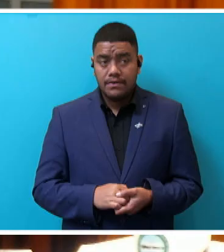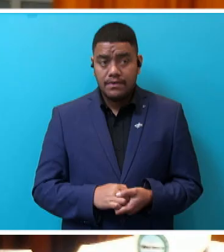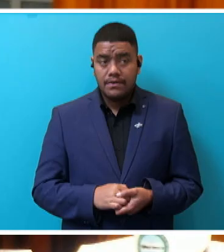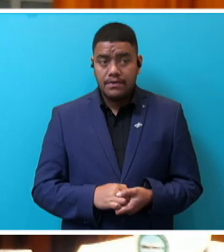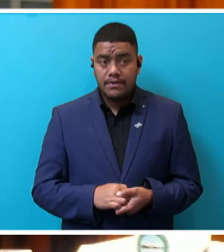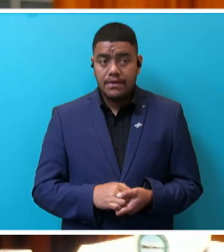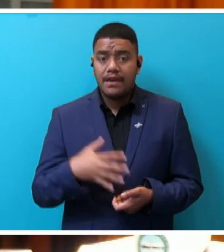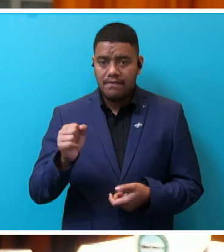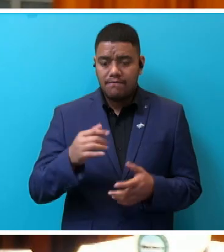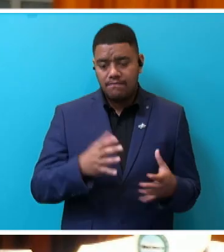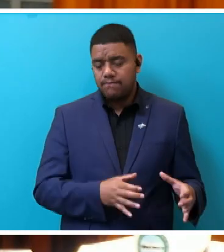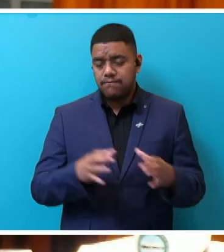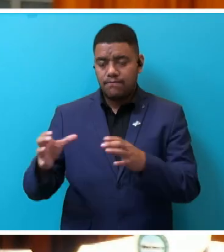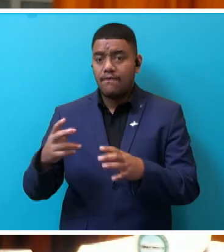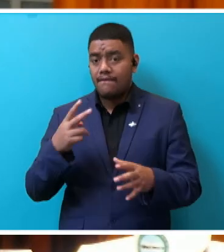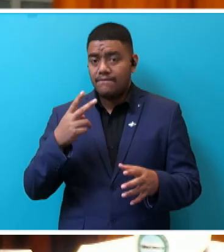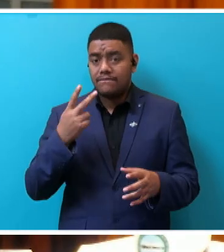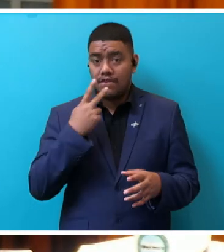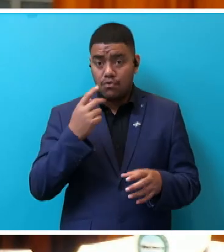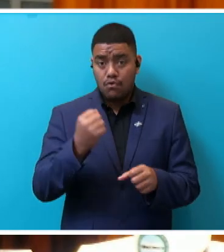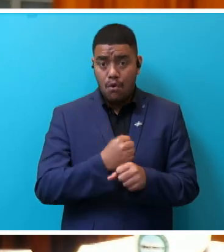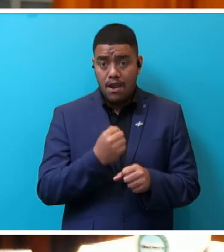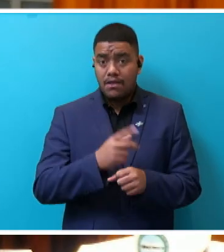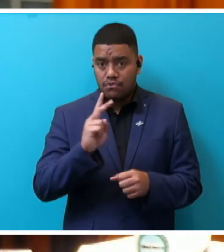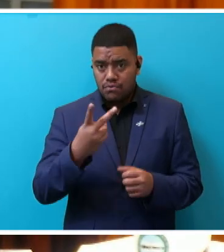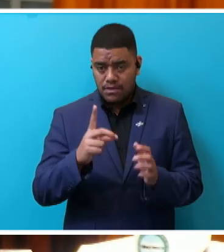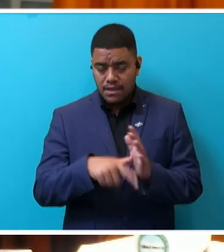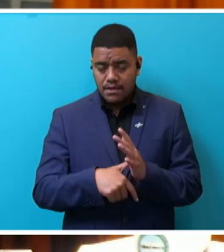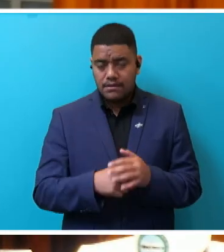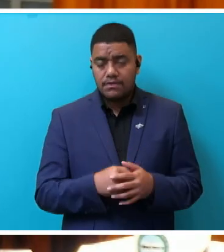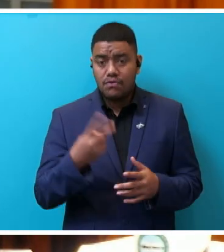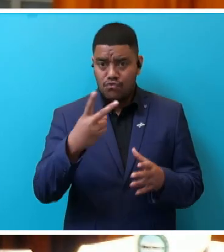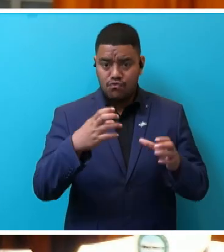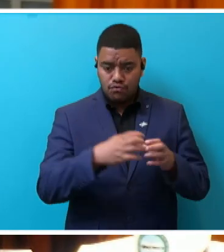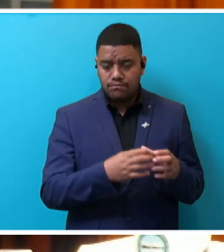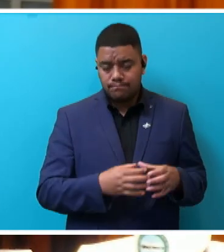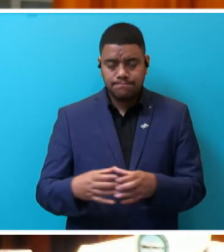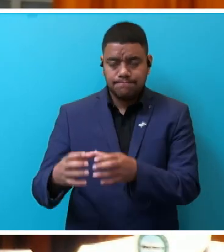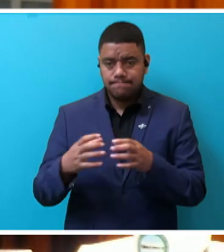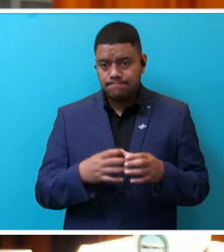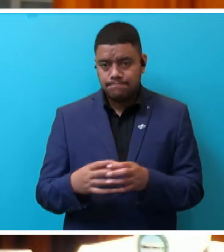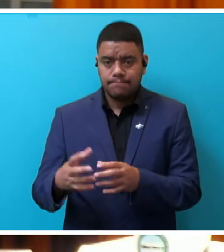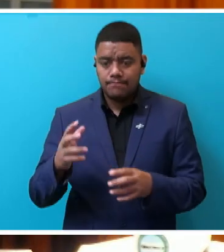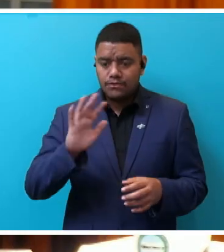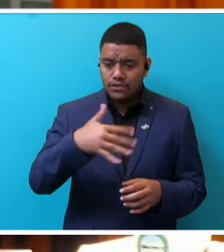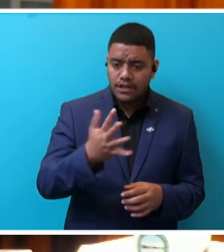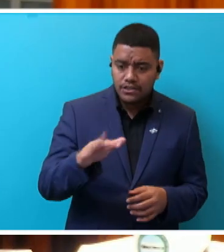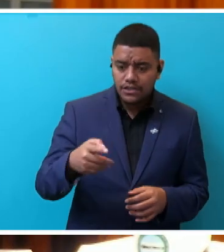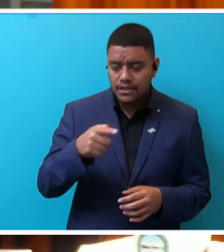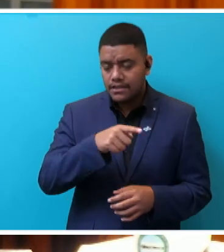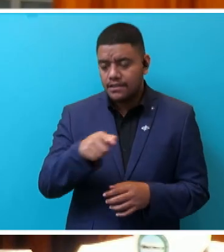to Watukola twice, or two groups have gone to Watukola to have a look at the mining